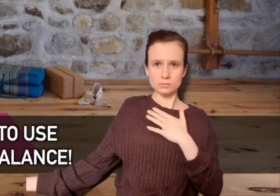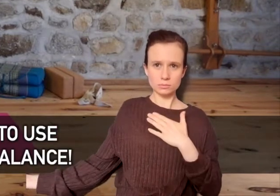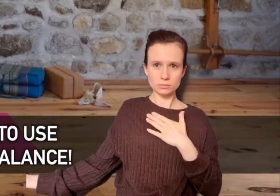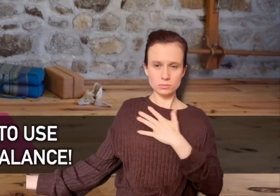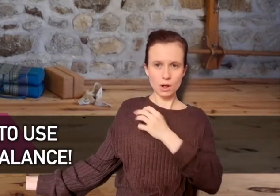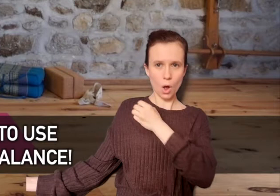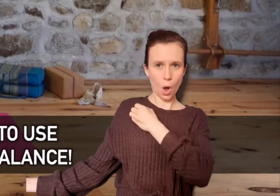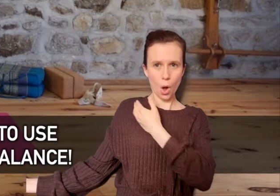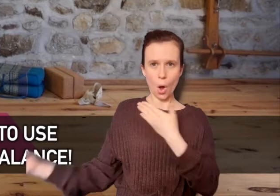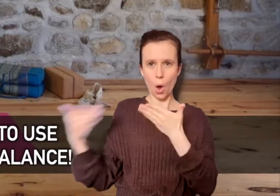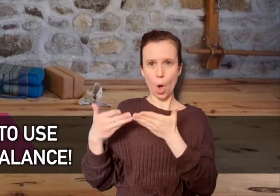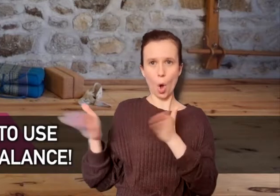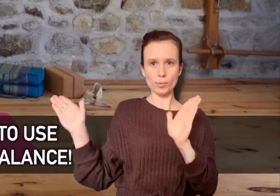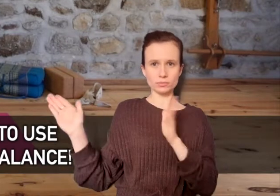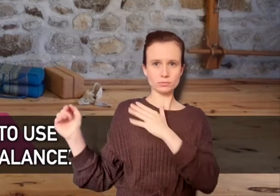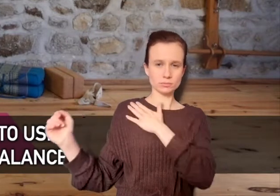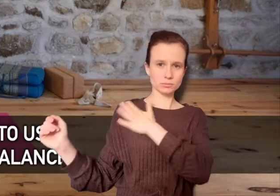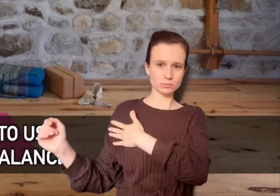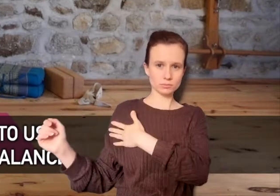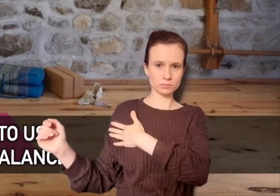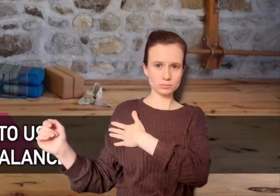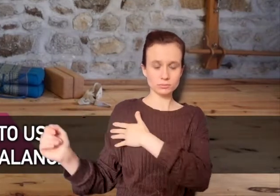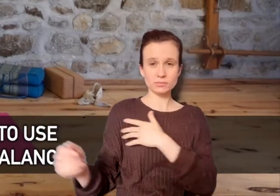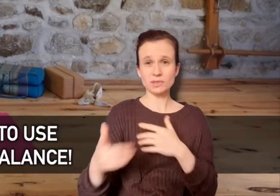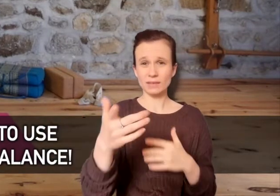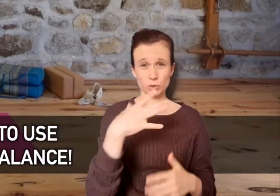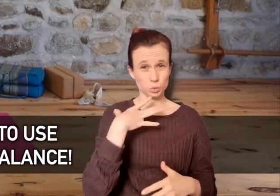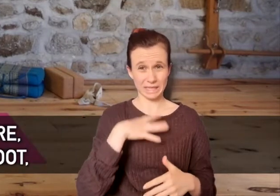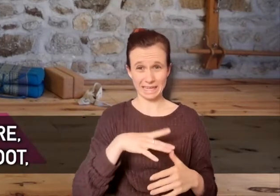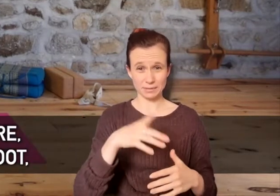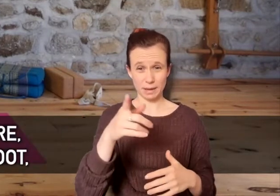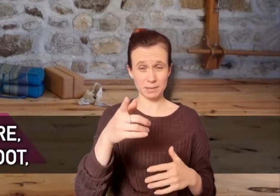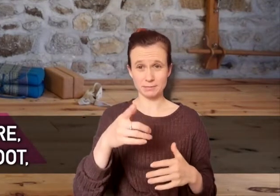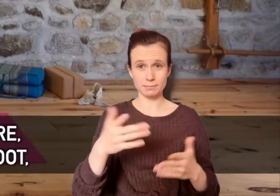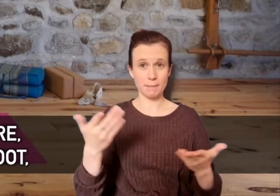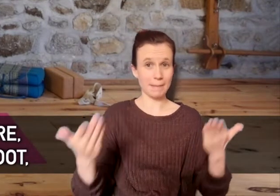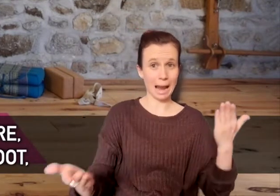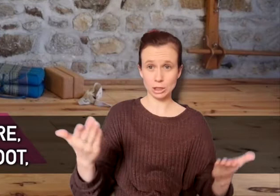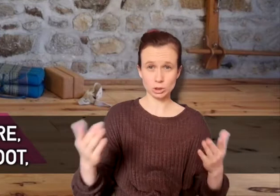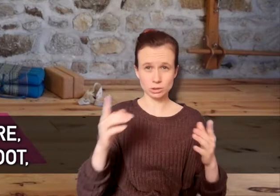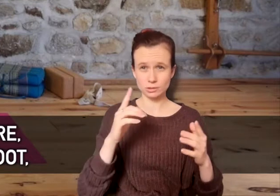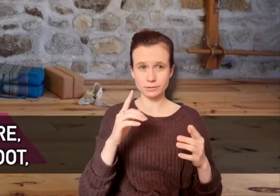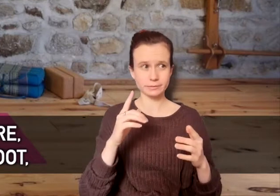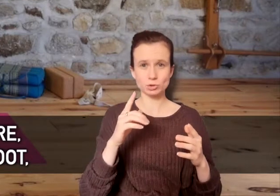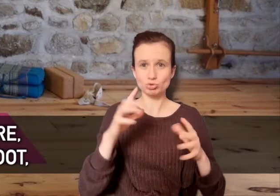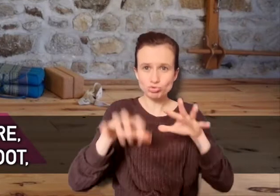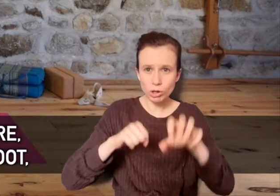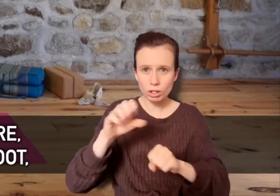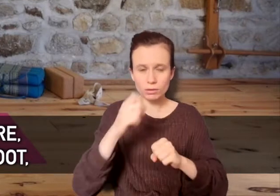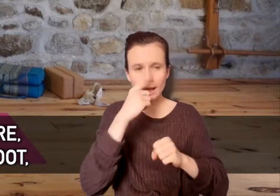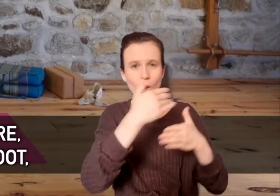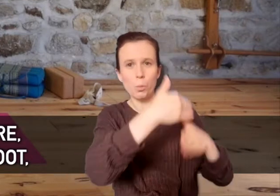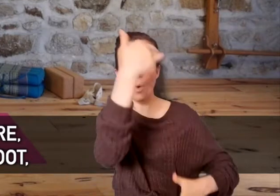right arm. If you need to use a wall for balance, use a wall for balance, or a chair, something.